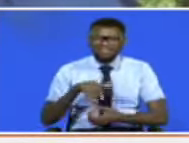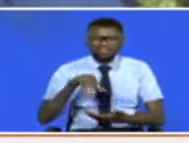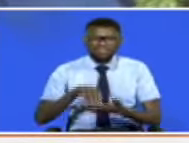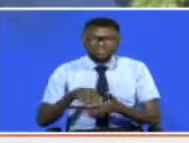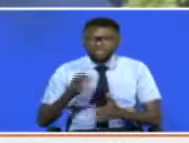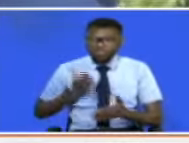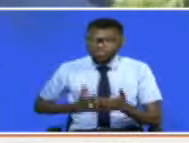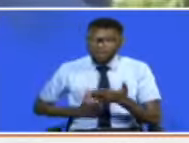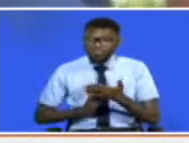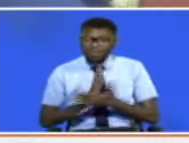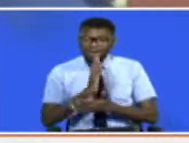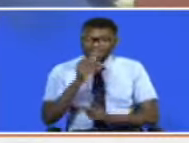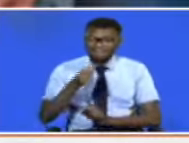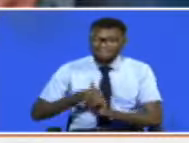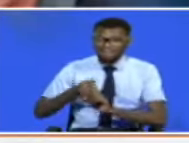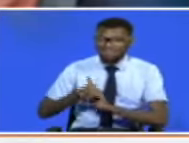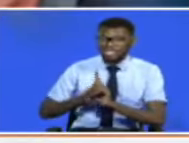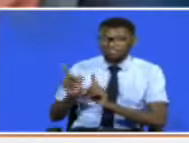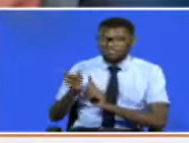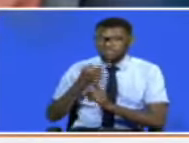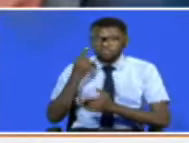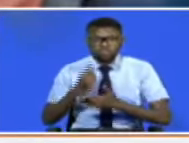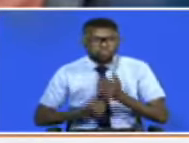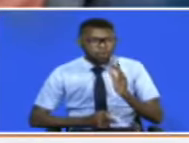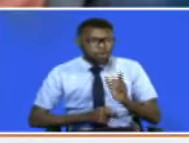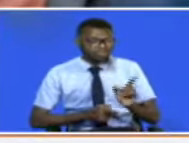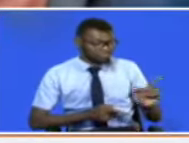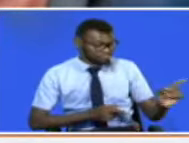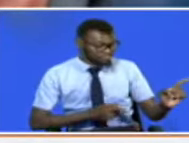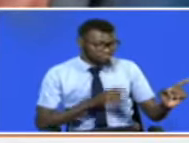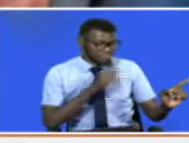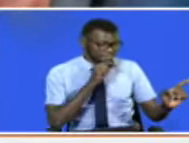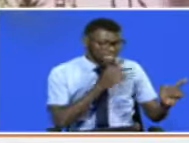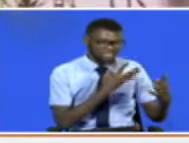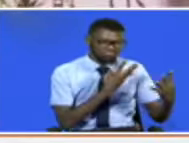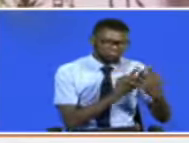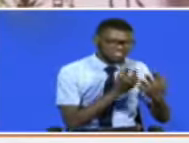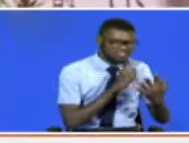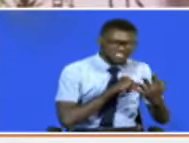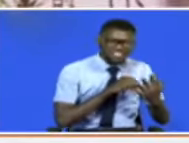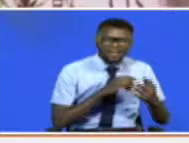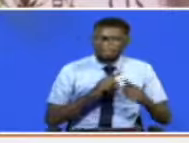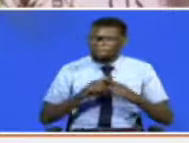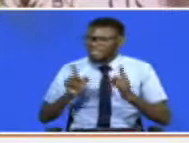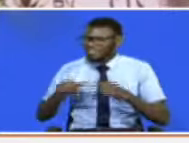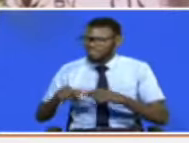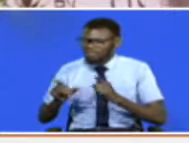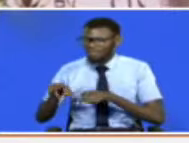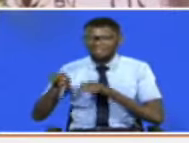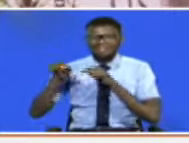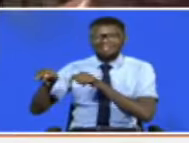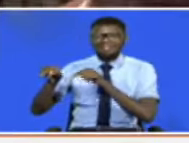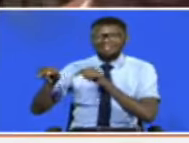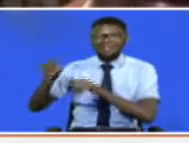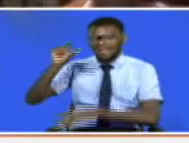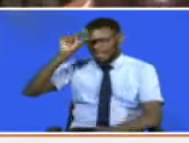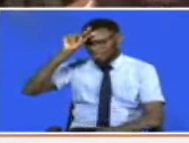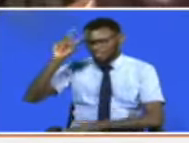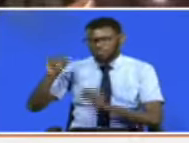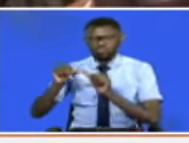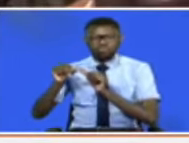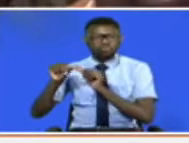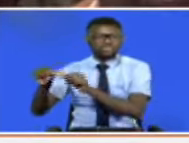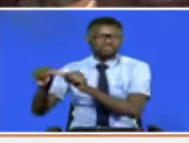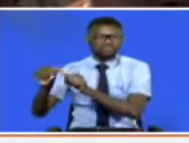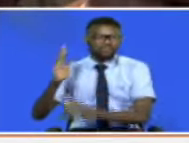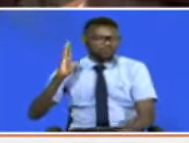Hussein Khalid says Mwangi's arrest will not stop them from being vocal and criticizing the government of the day. The